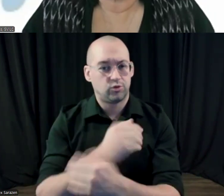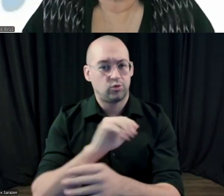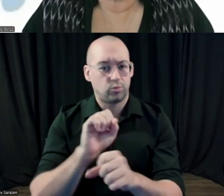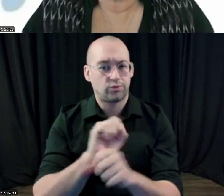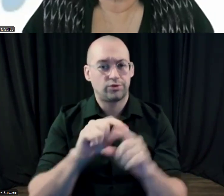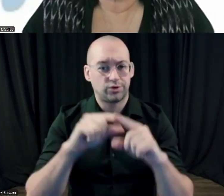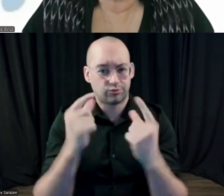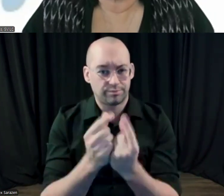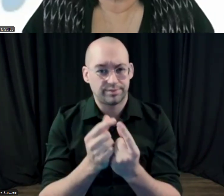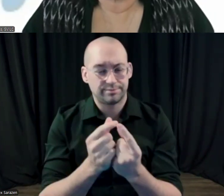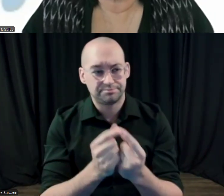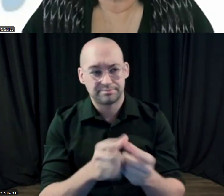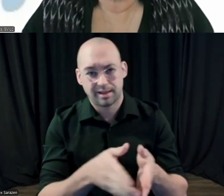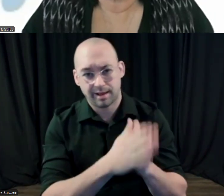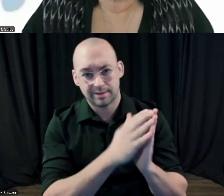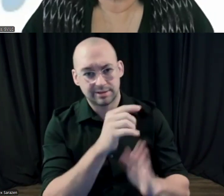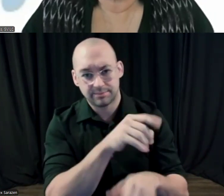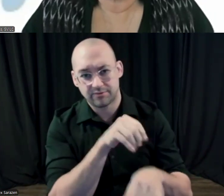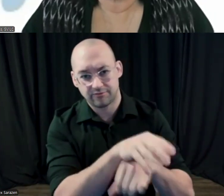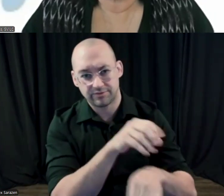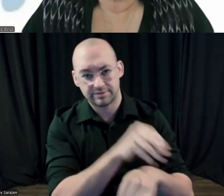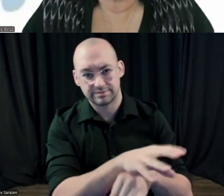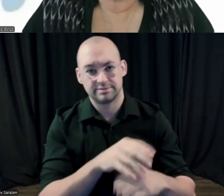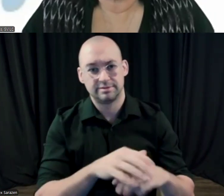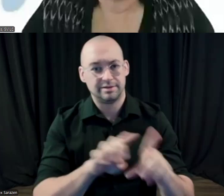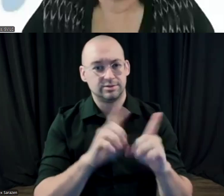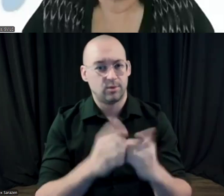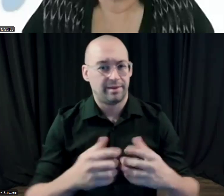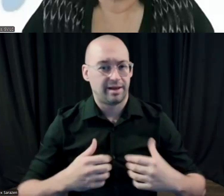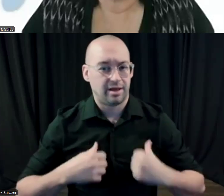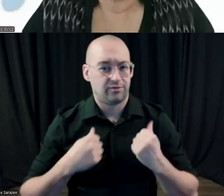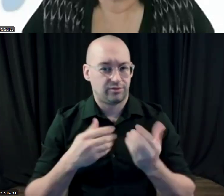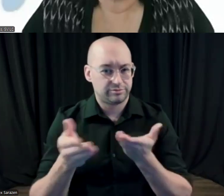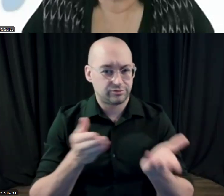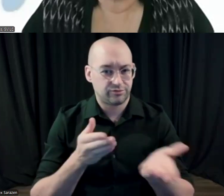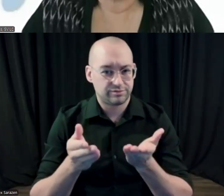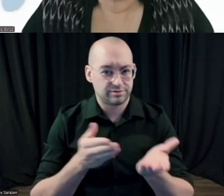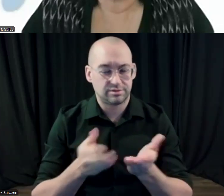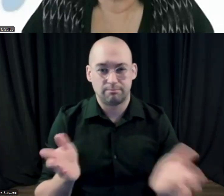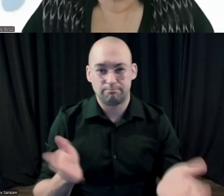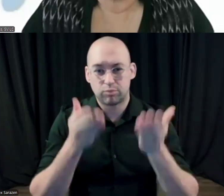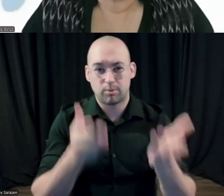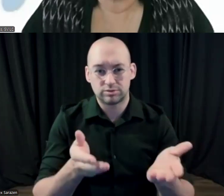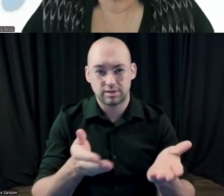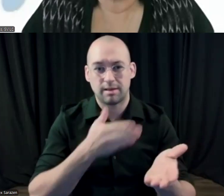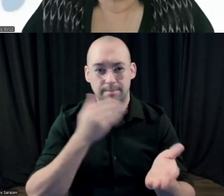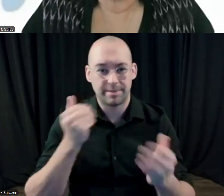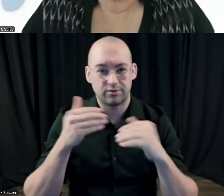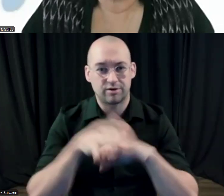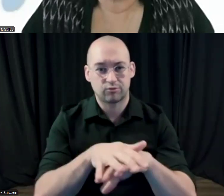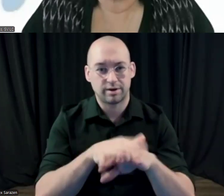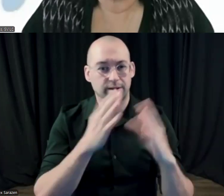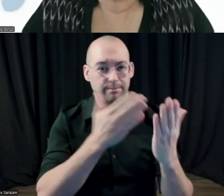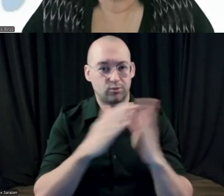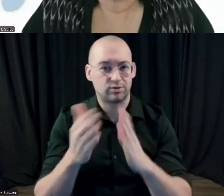will be charged with advising Department of Healthcare Services on proposals to better integrate home and community-based